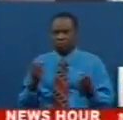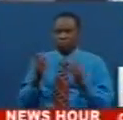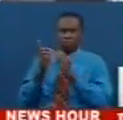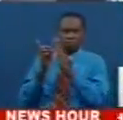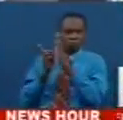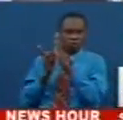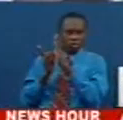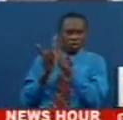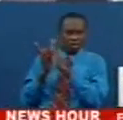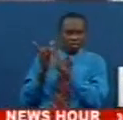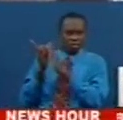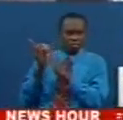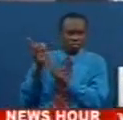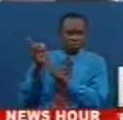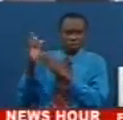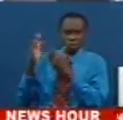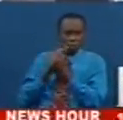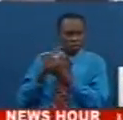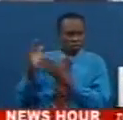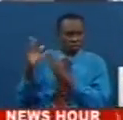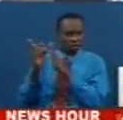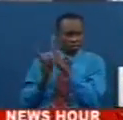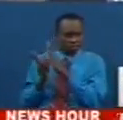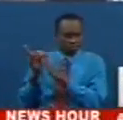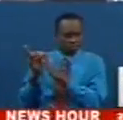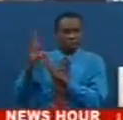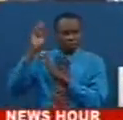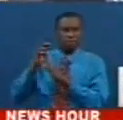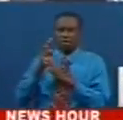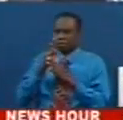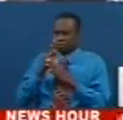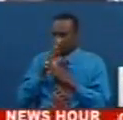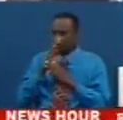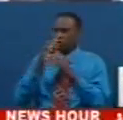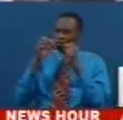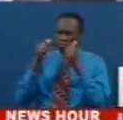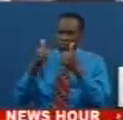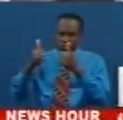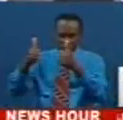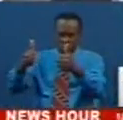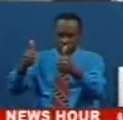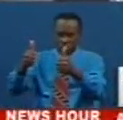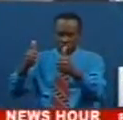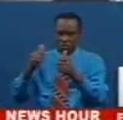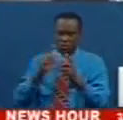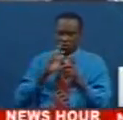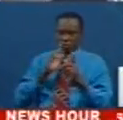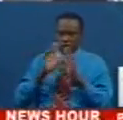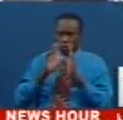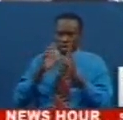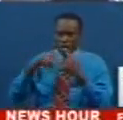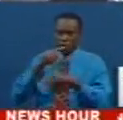Development, wherever you take it to, is supposed to be people-oriented. And when we are talking